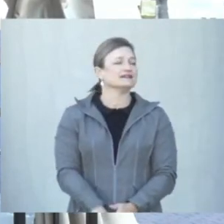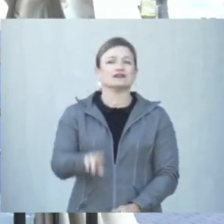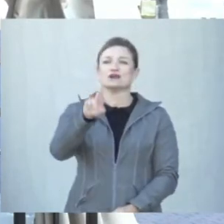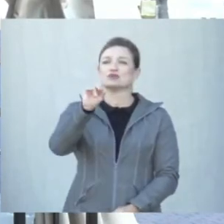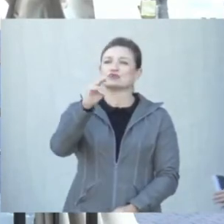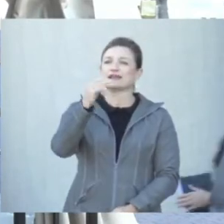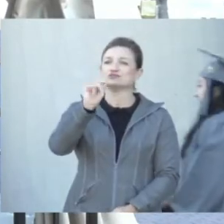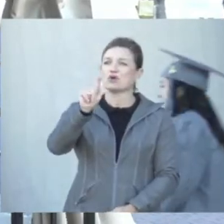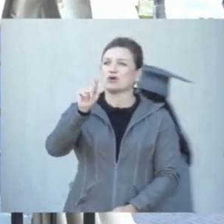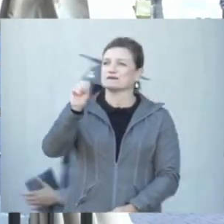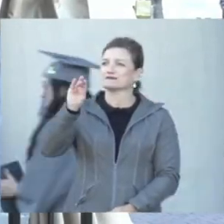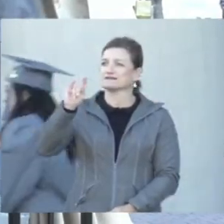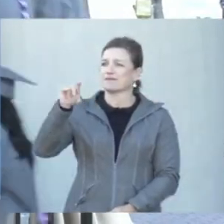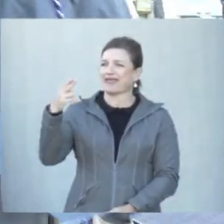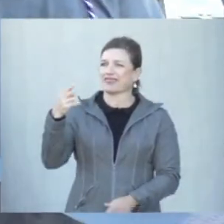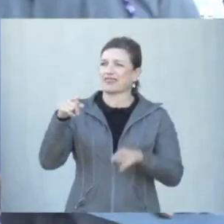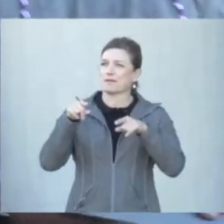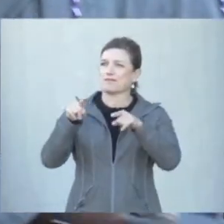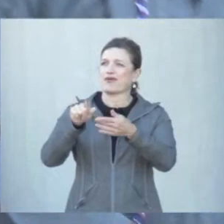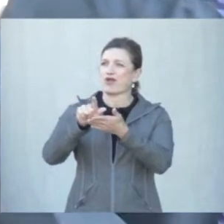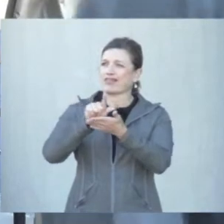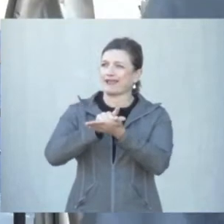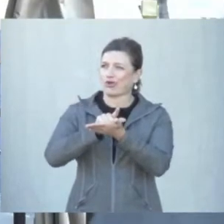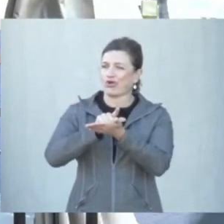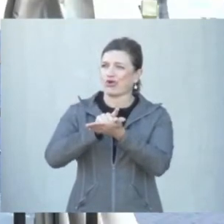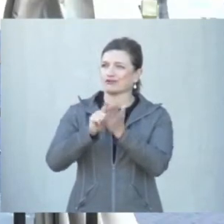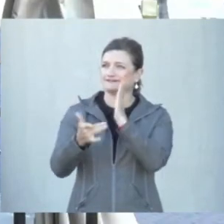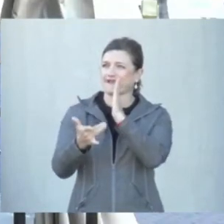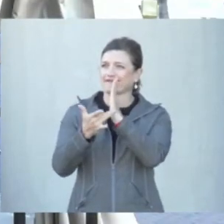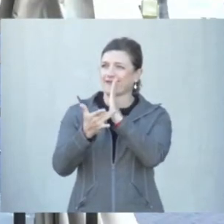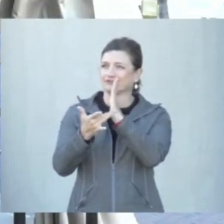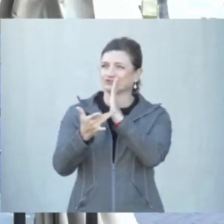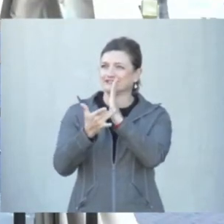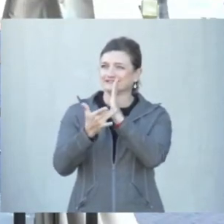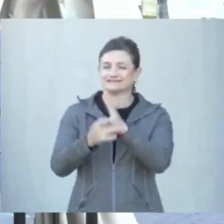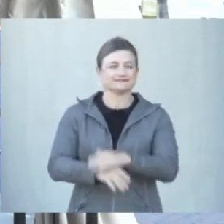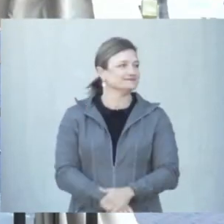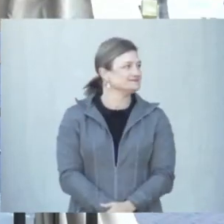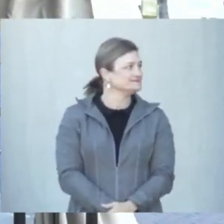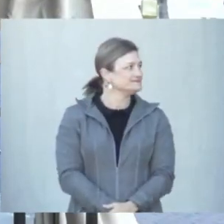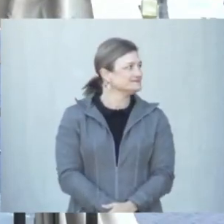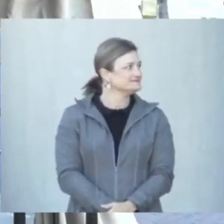Rachel Smith, Paralegal Technology Diploma.